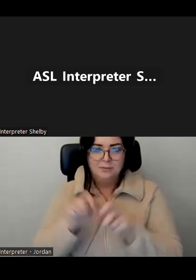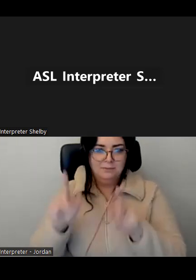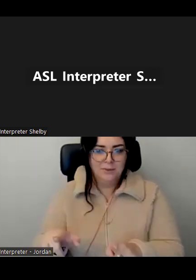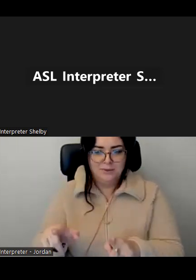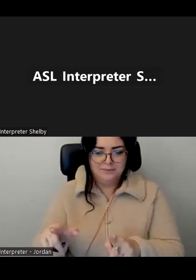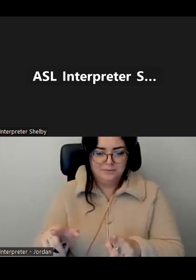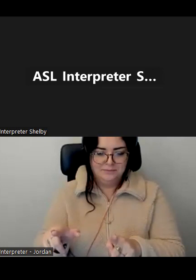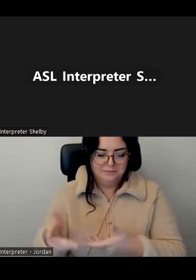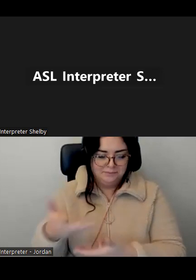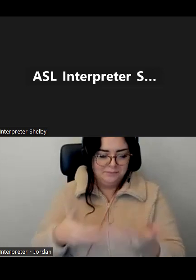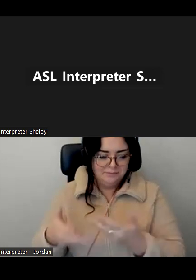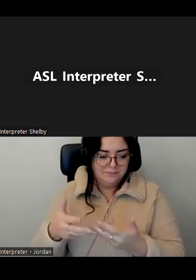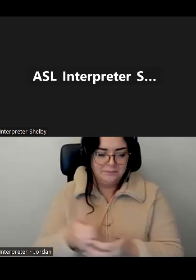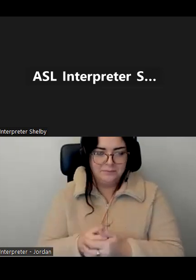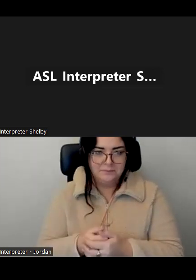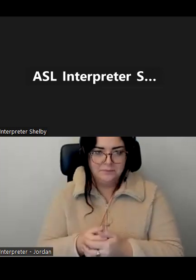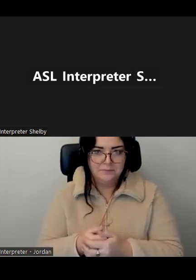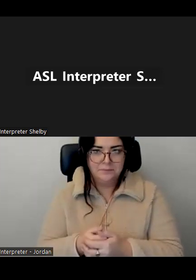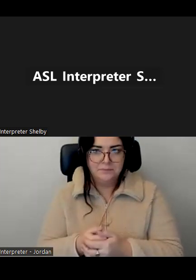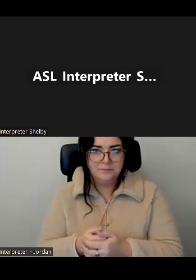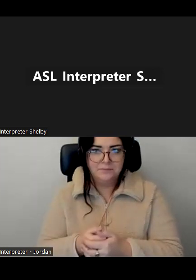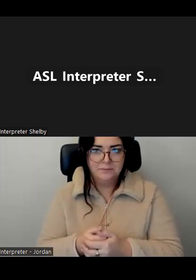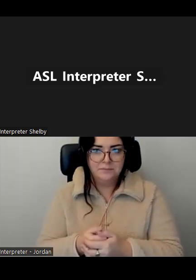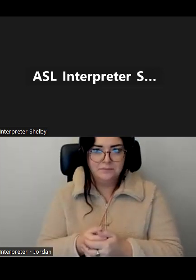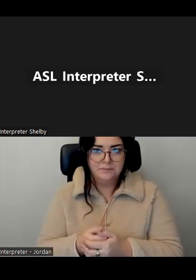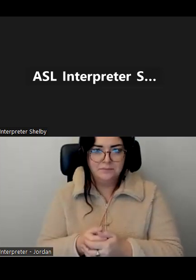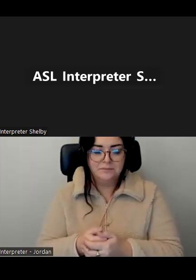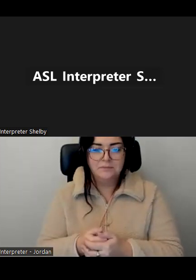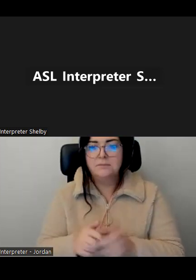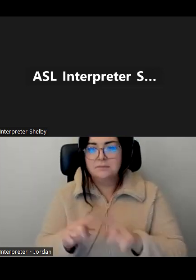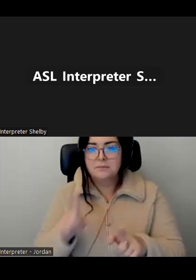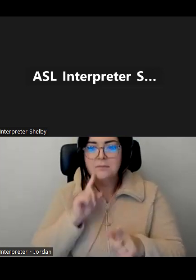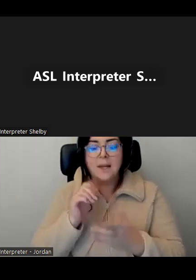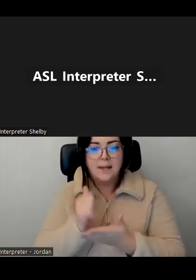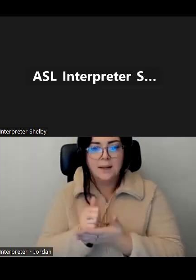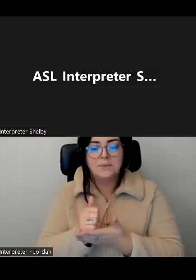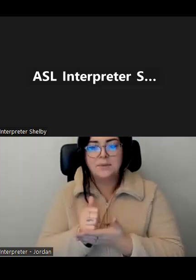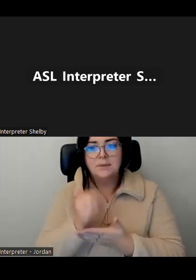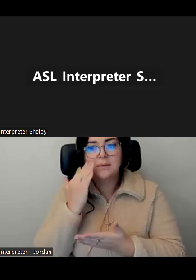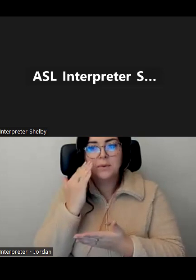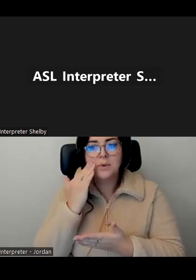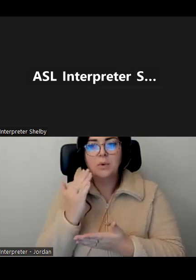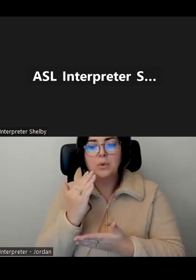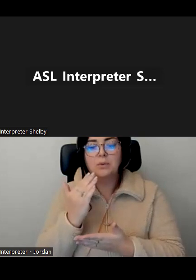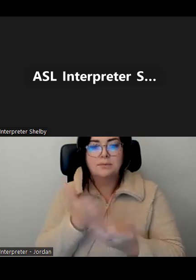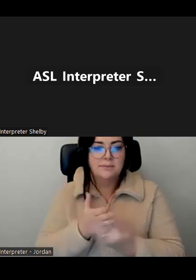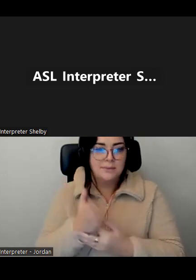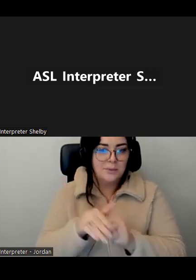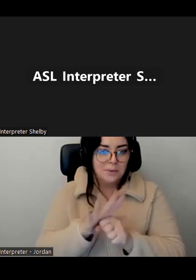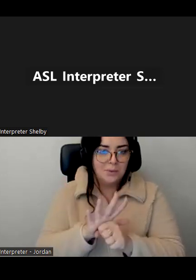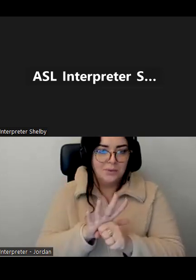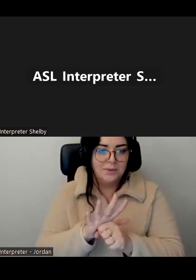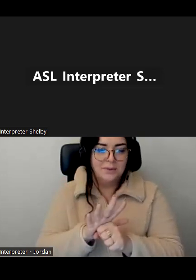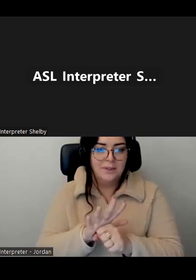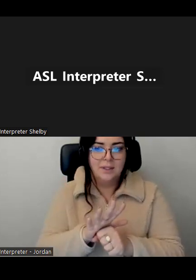interactions, but it is something that helps. And, many of us experienced during the pandemic when